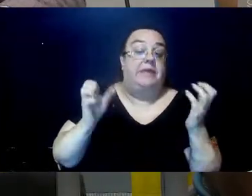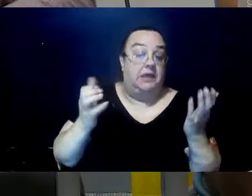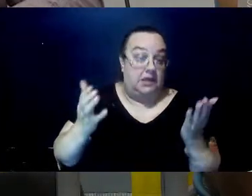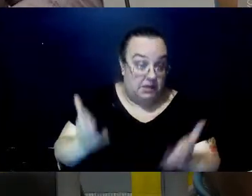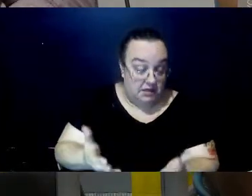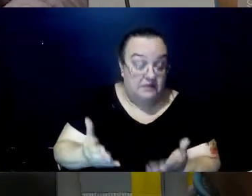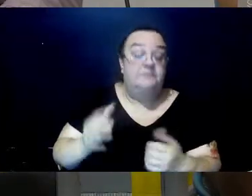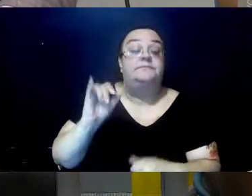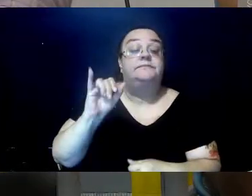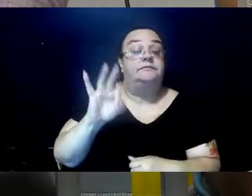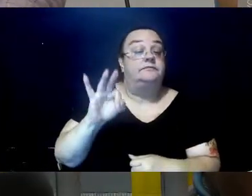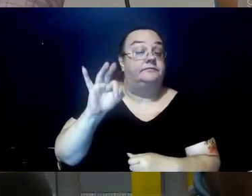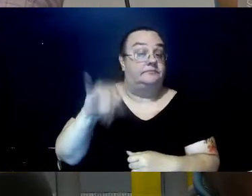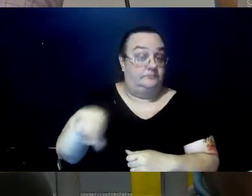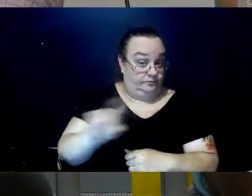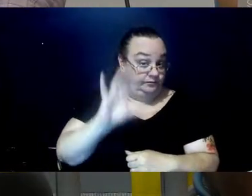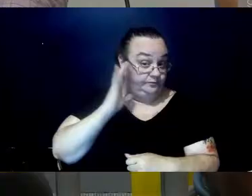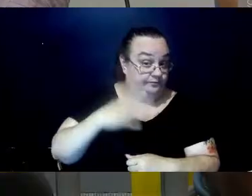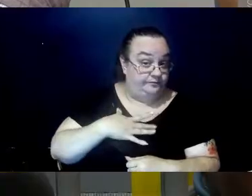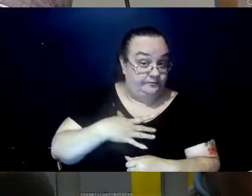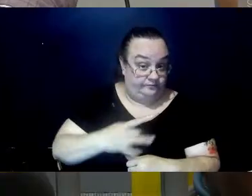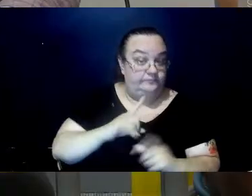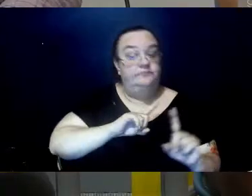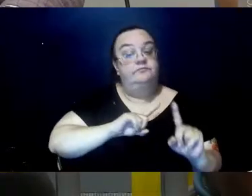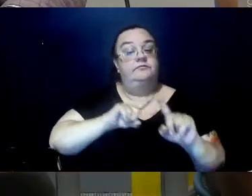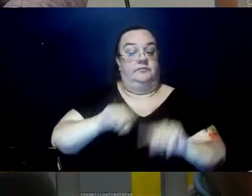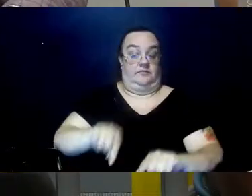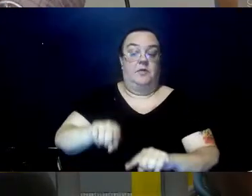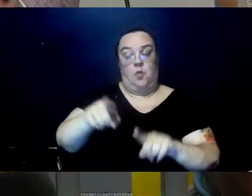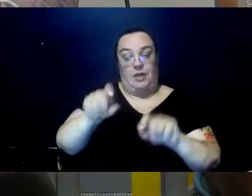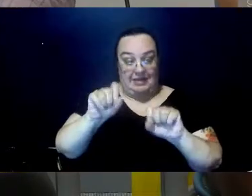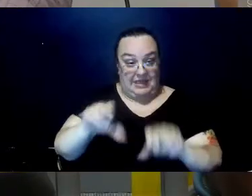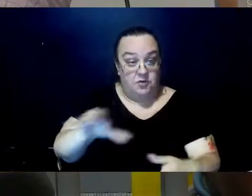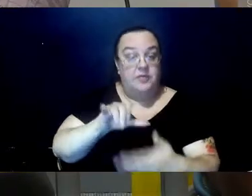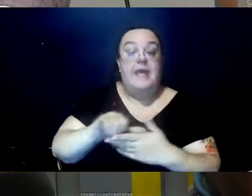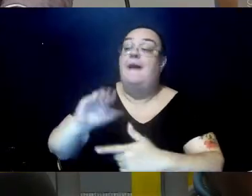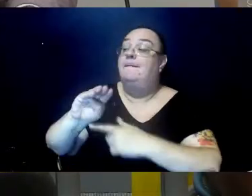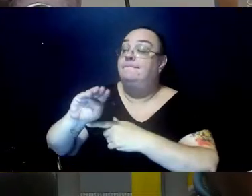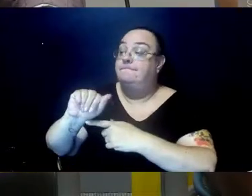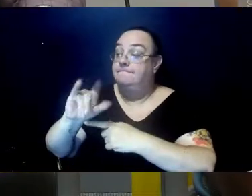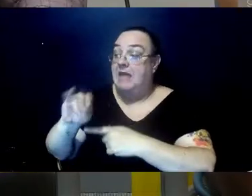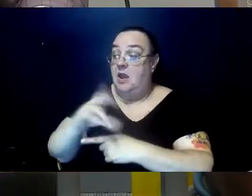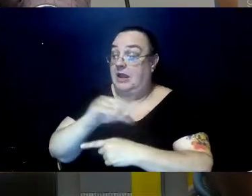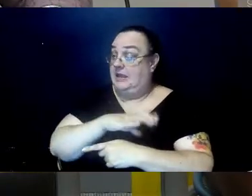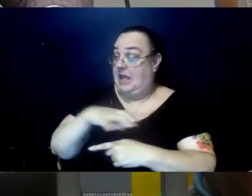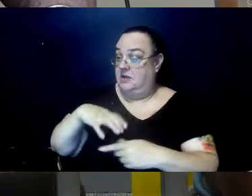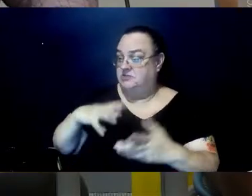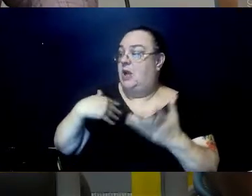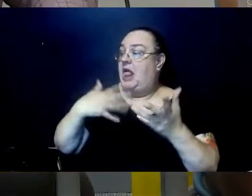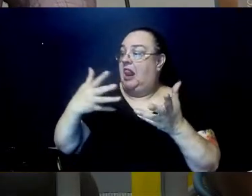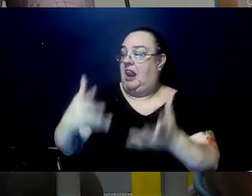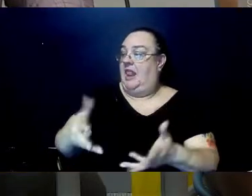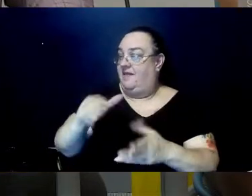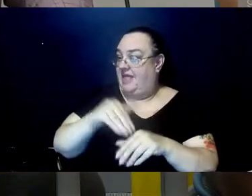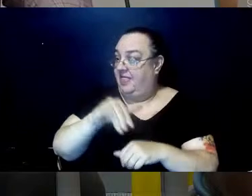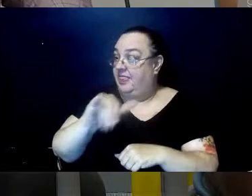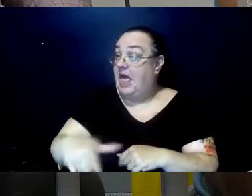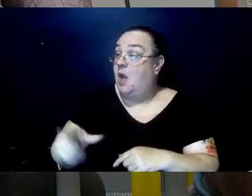to attend, then you can do that as well. And Mayor and Council, I'll just leave it at that. Do you have any questions for me at this